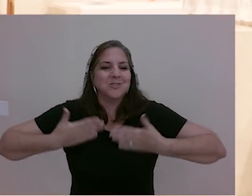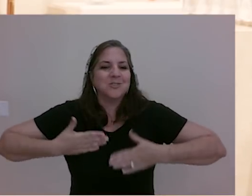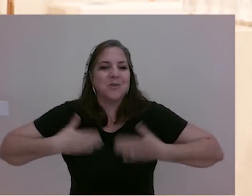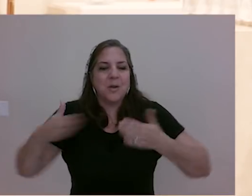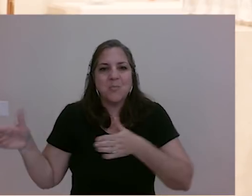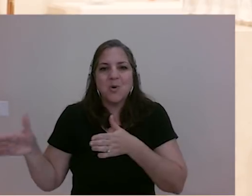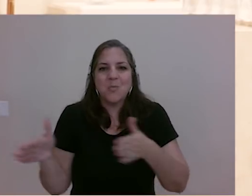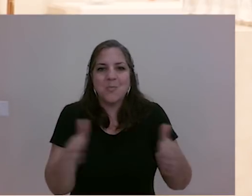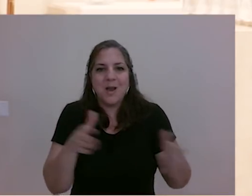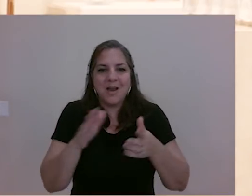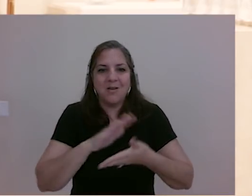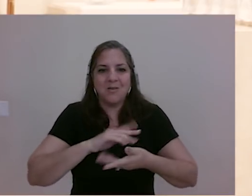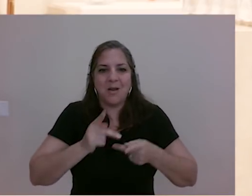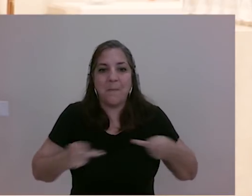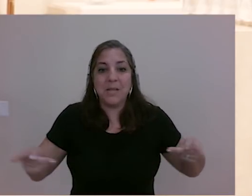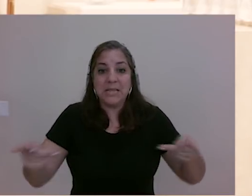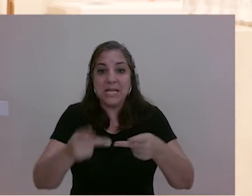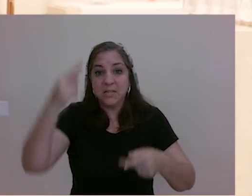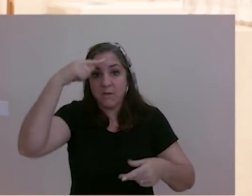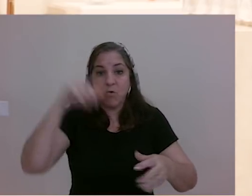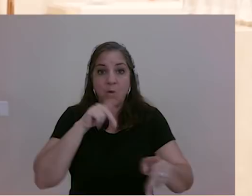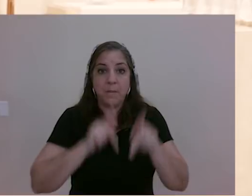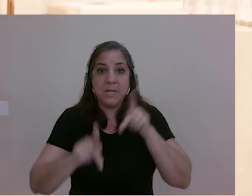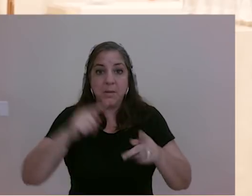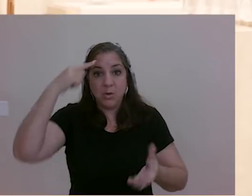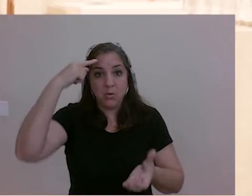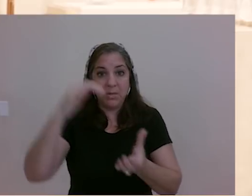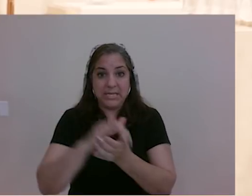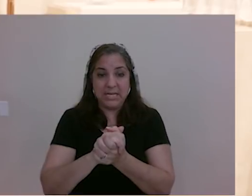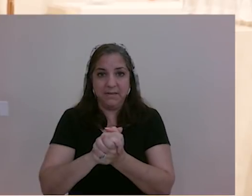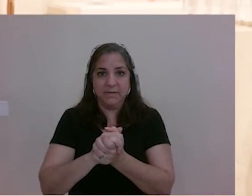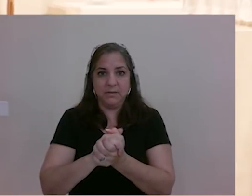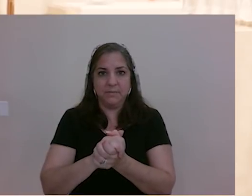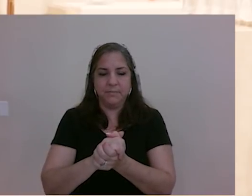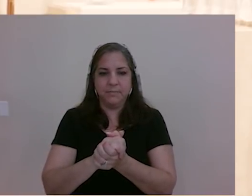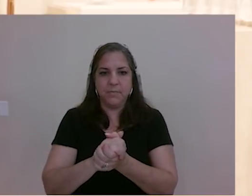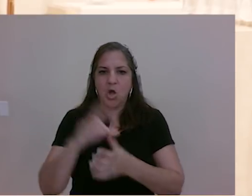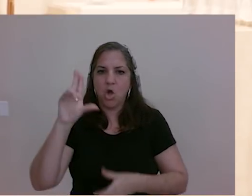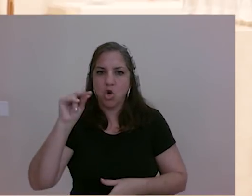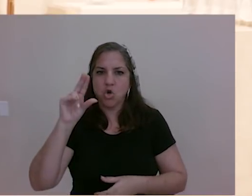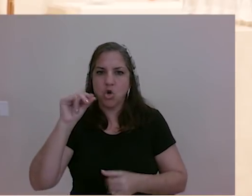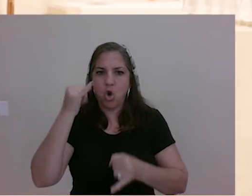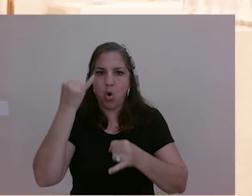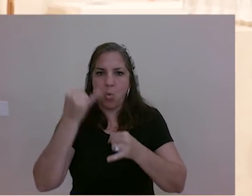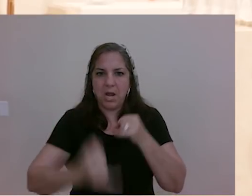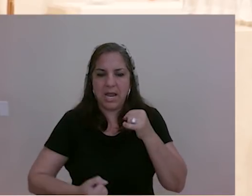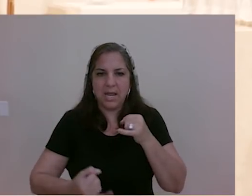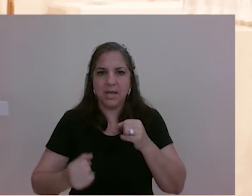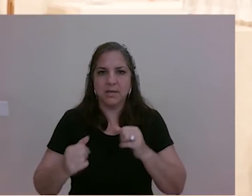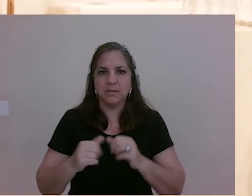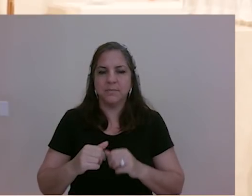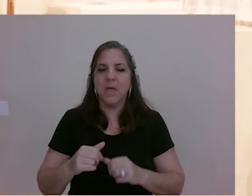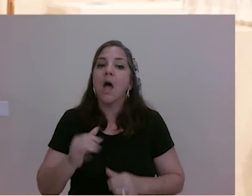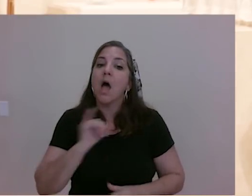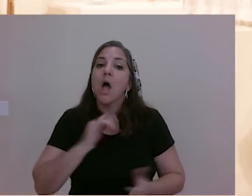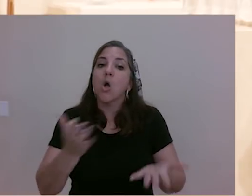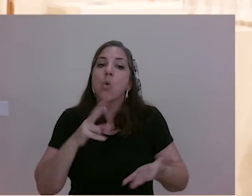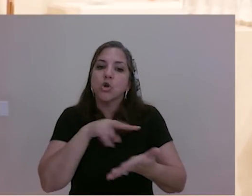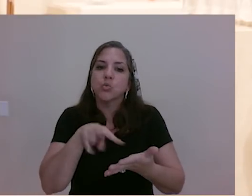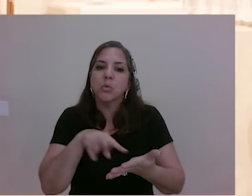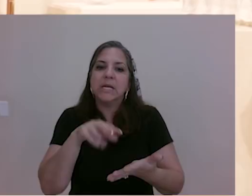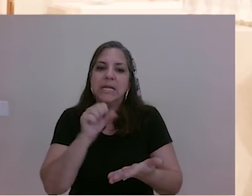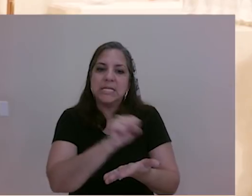a place for those who believe, and of his kingdom there will be no end. I want to read to you a little